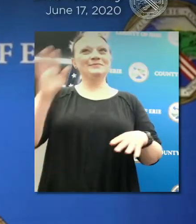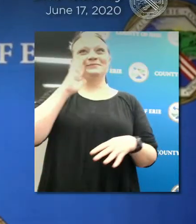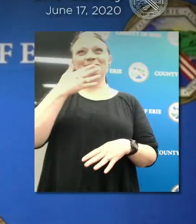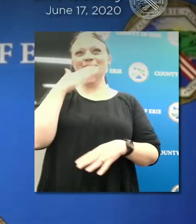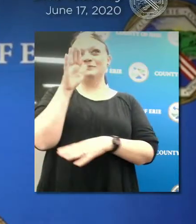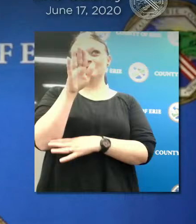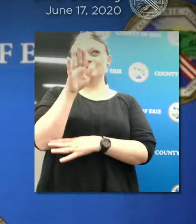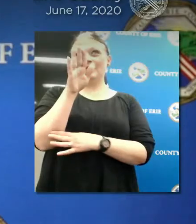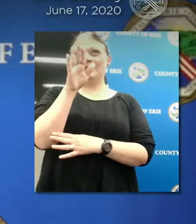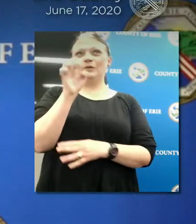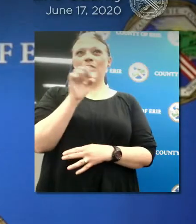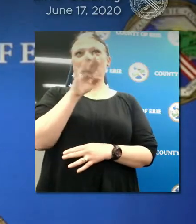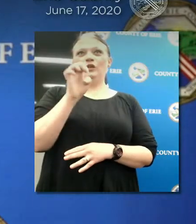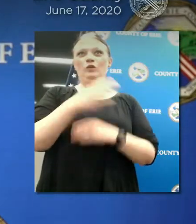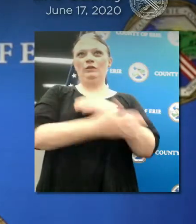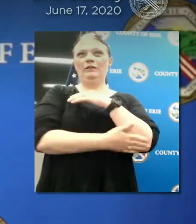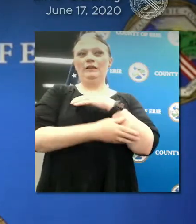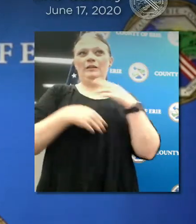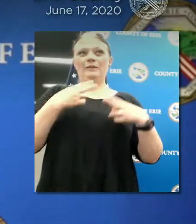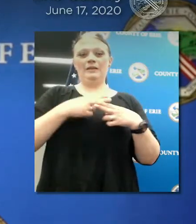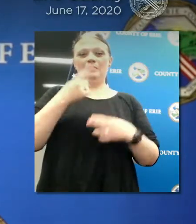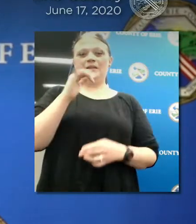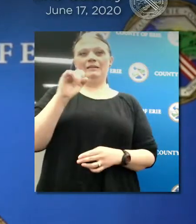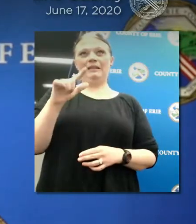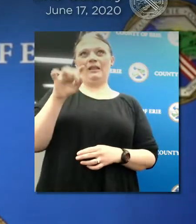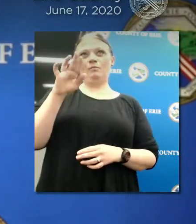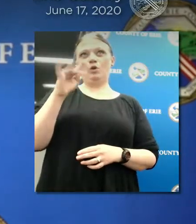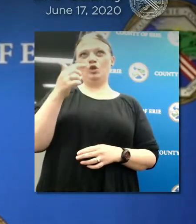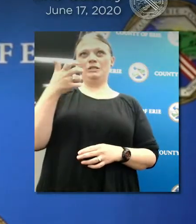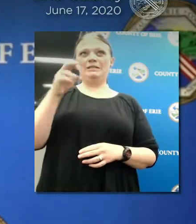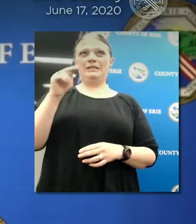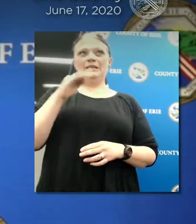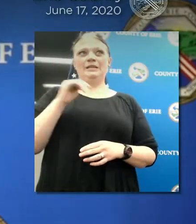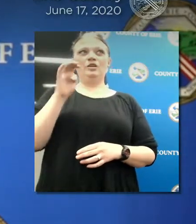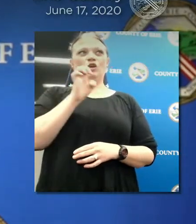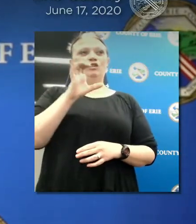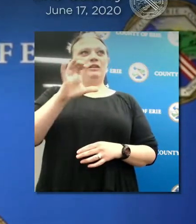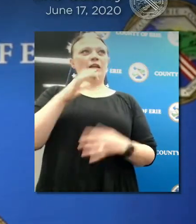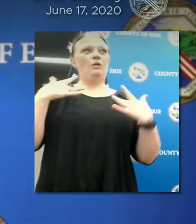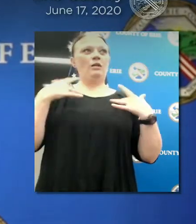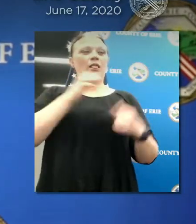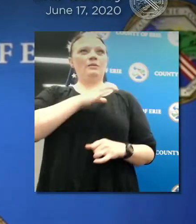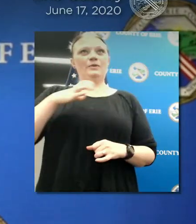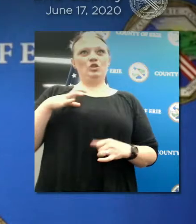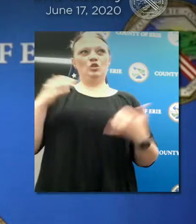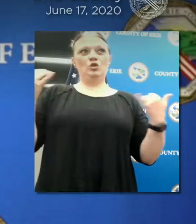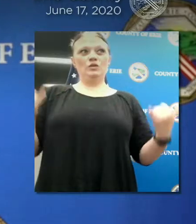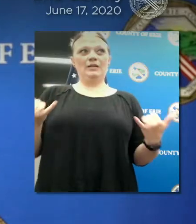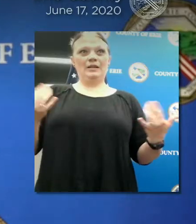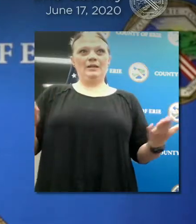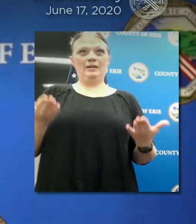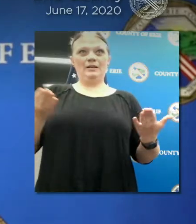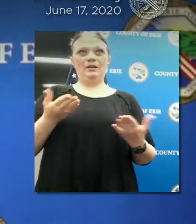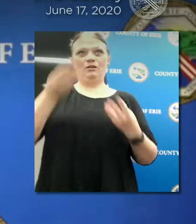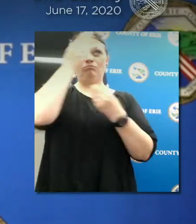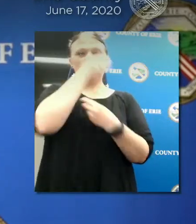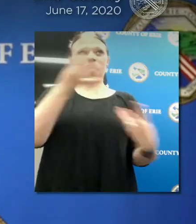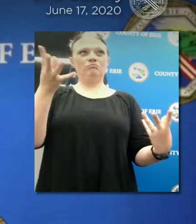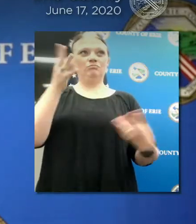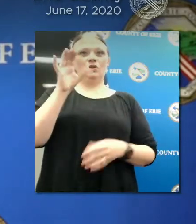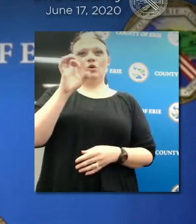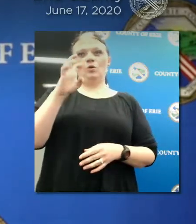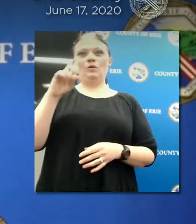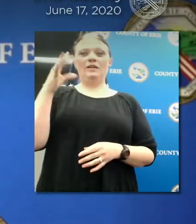Hi, good afternoon, Erie County. My name is Gail Burstein. I'm your Erie County Health Commissioner, and we are here today to give you the Erie